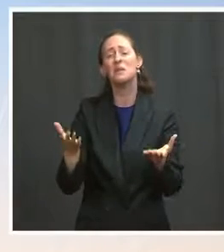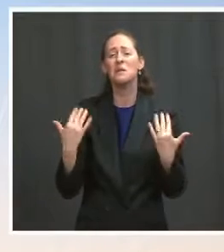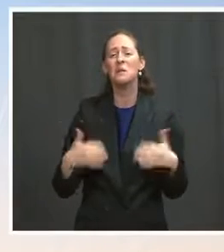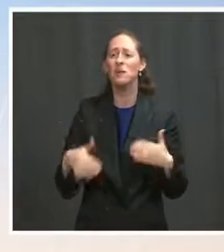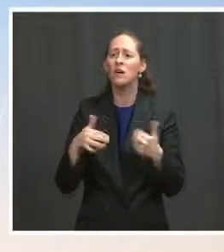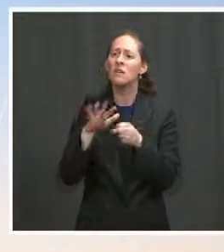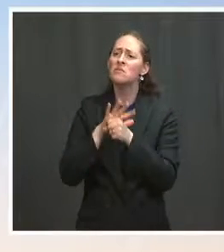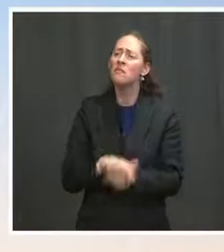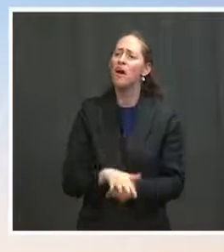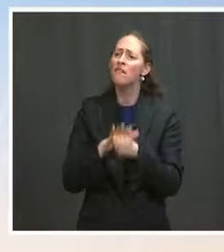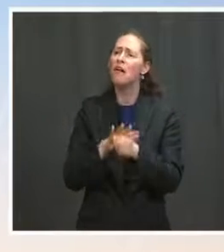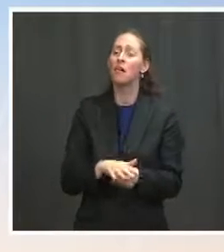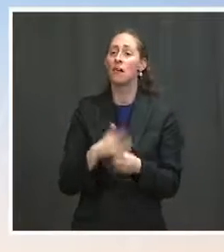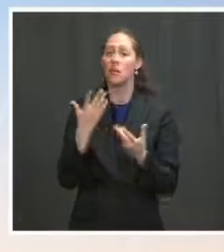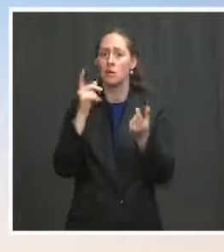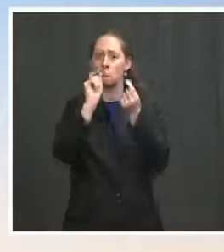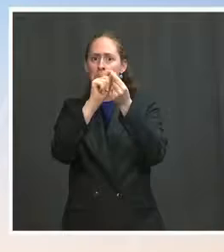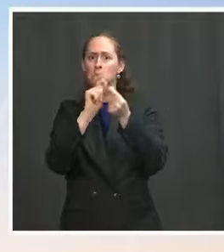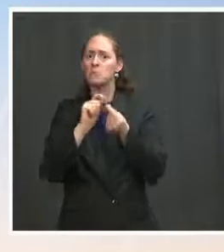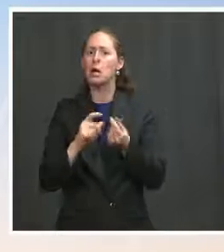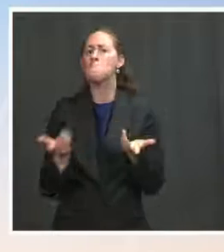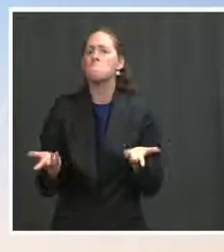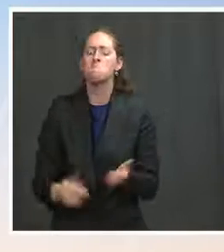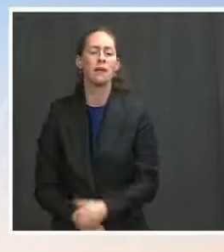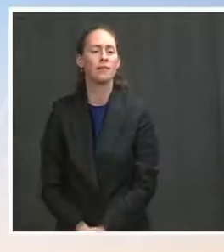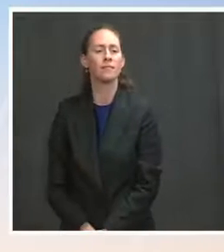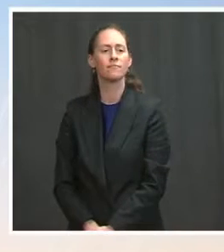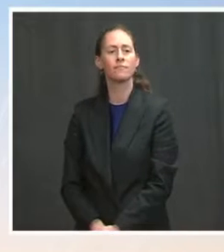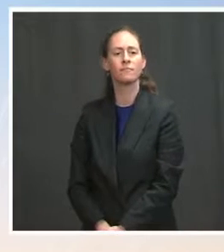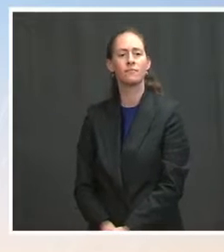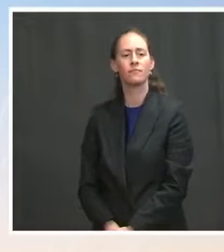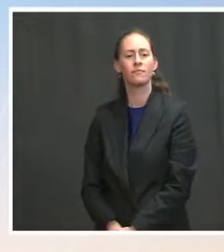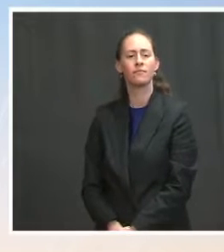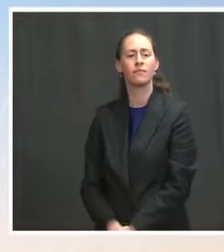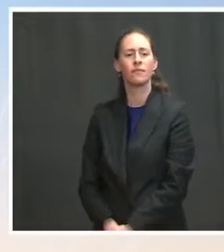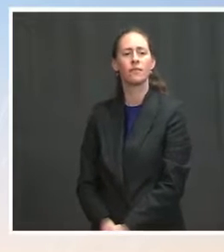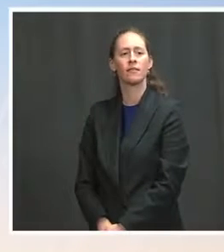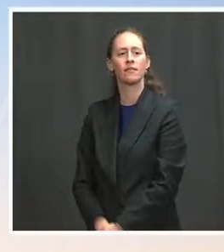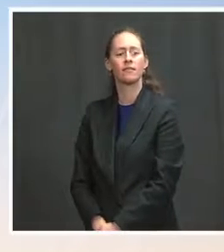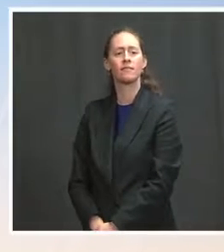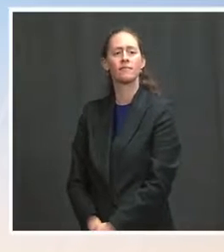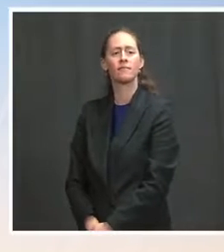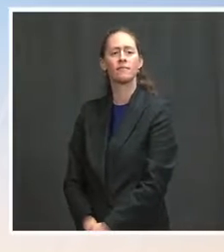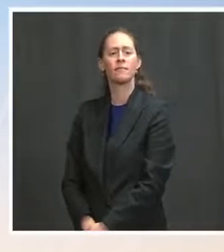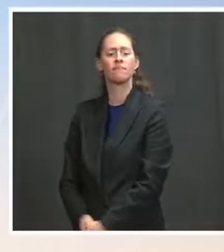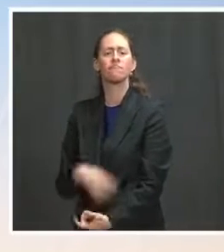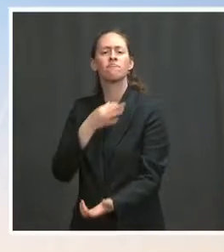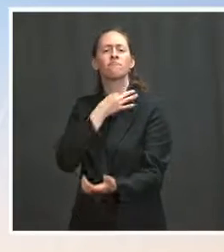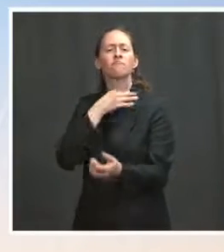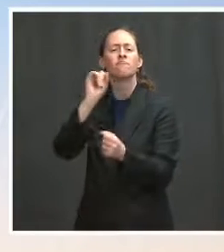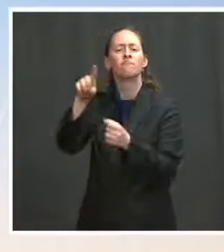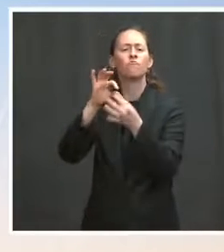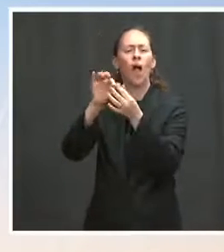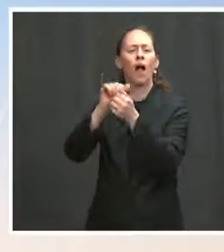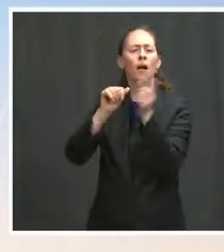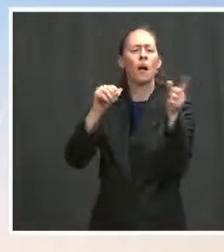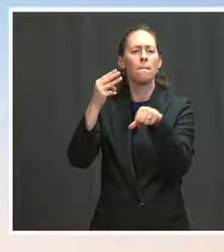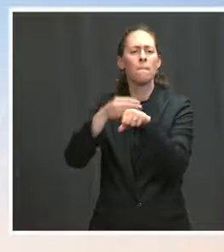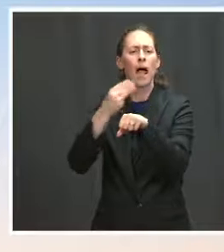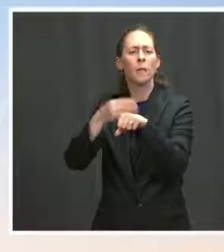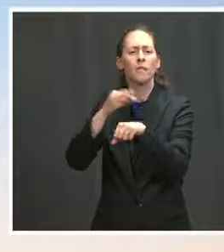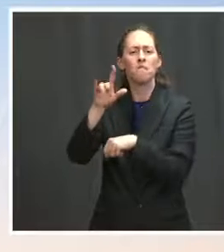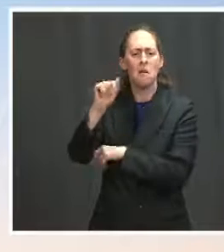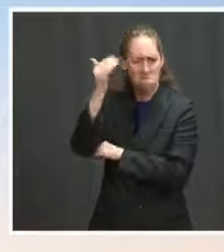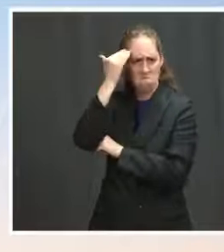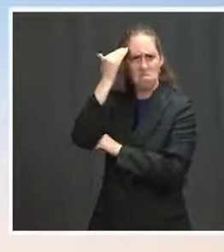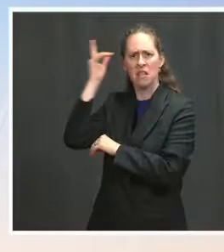specific on their decisions. Go ahead. Following up on Surfside, if I can, very quickly. Obviously, no details about whether he plans to travel there. Has the president now spoken